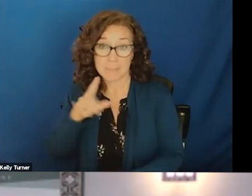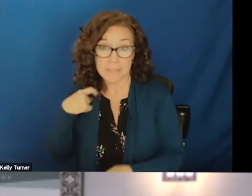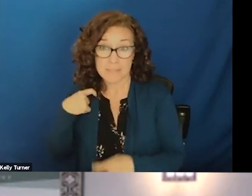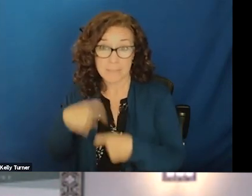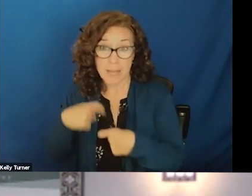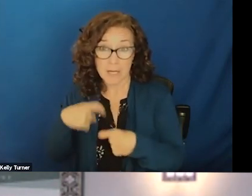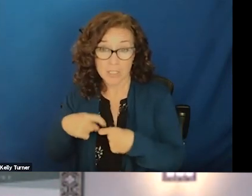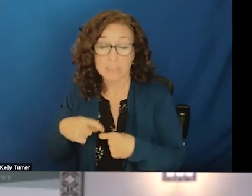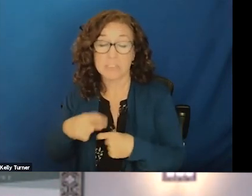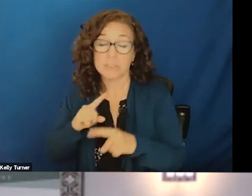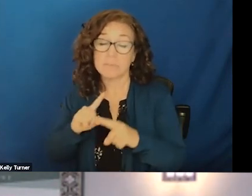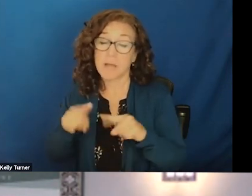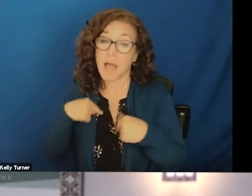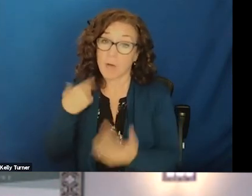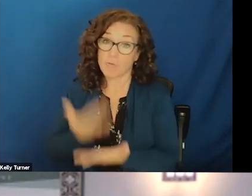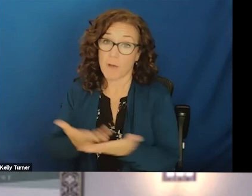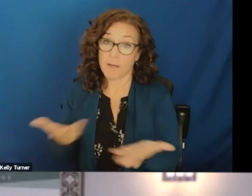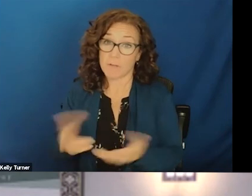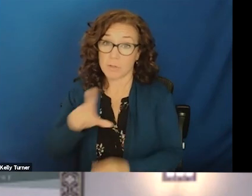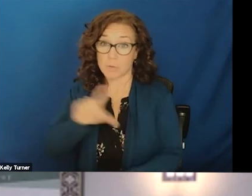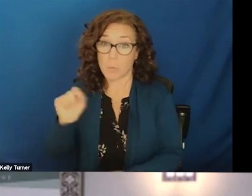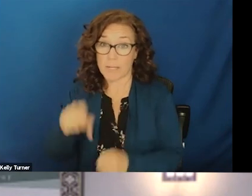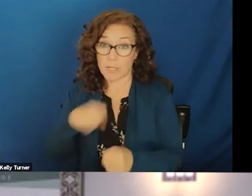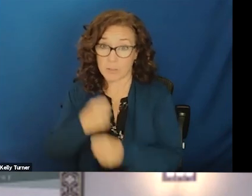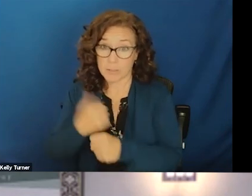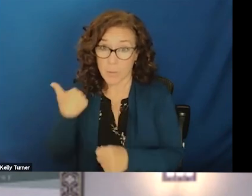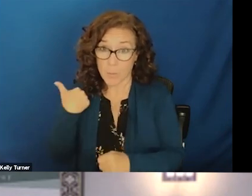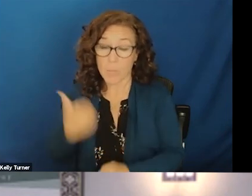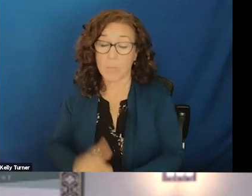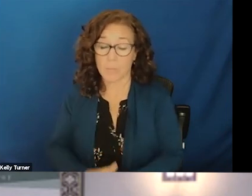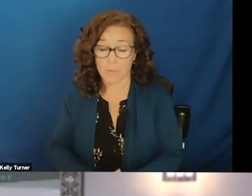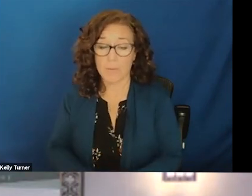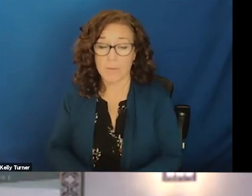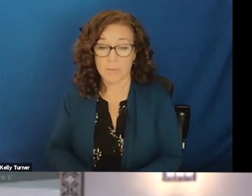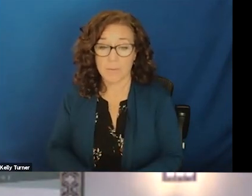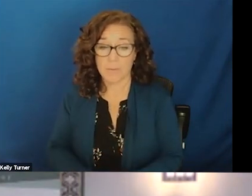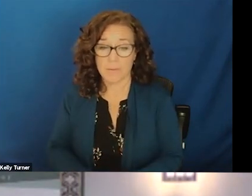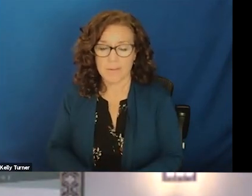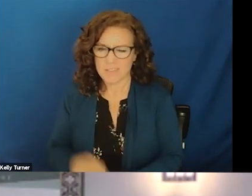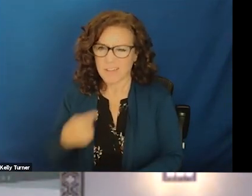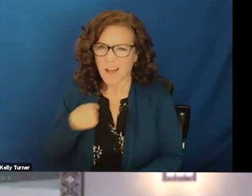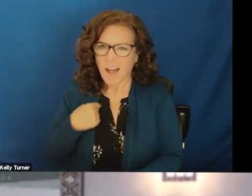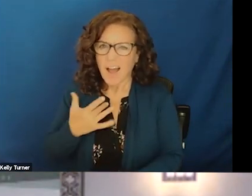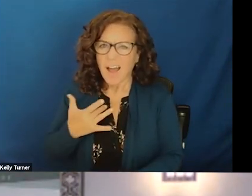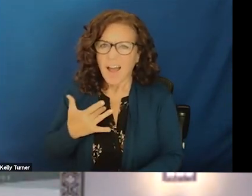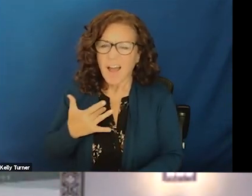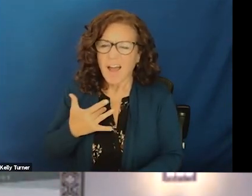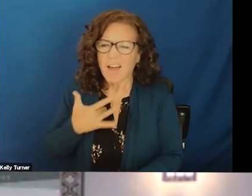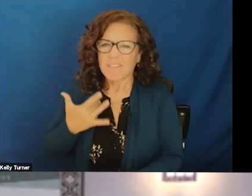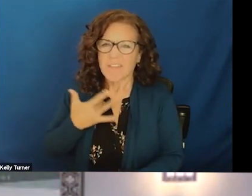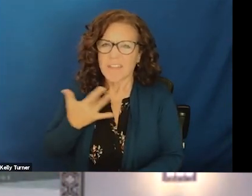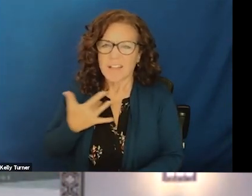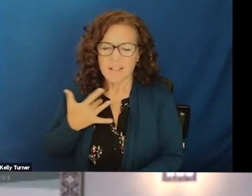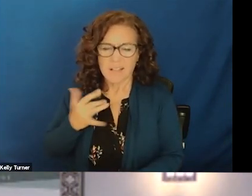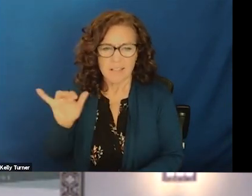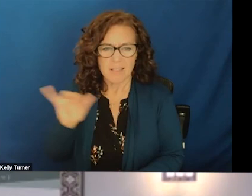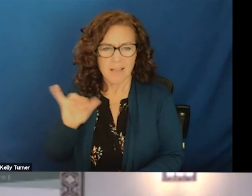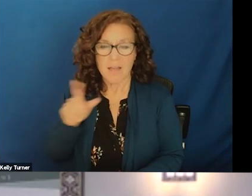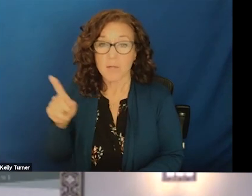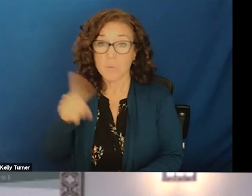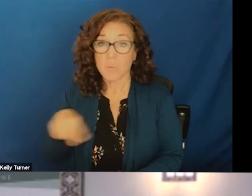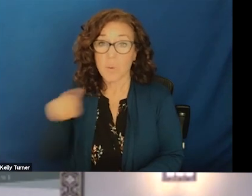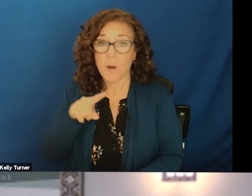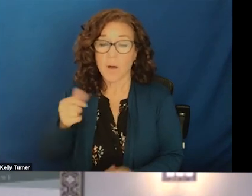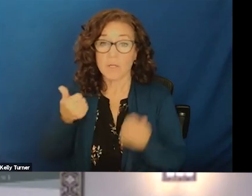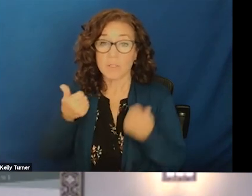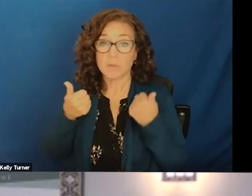20 years ago, and I feel cheated that you guys are trying to